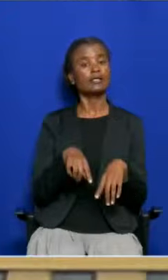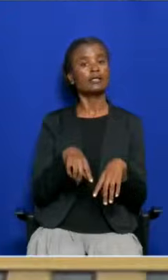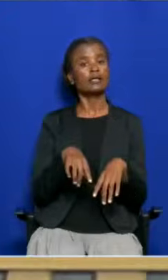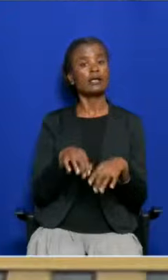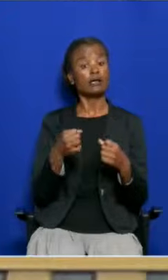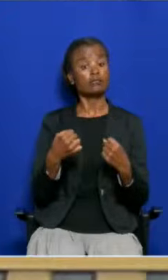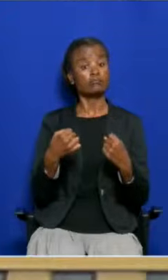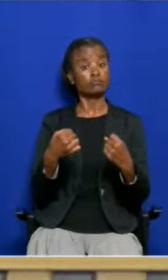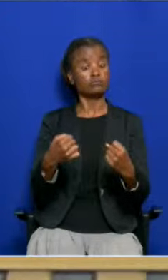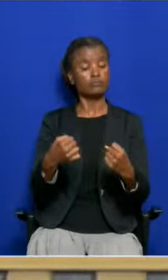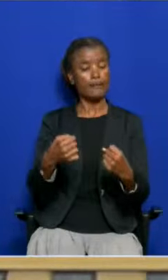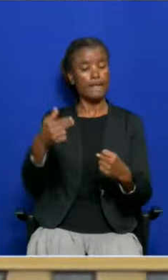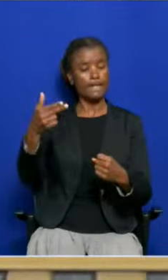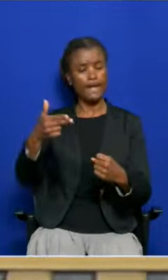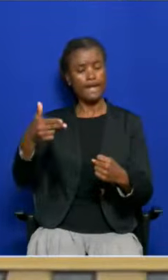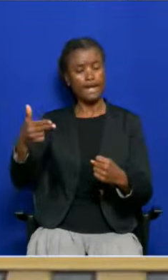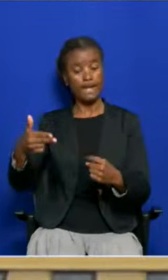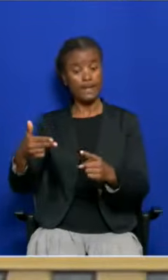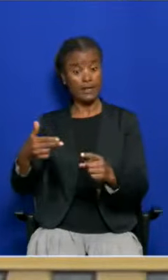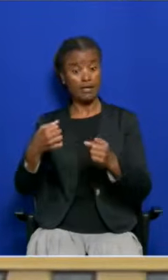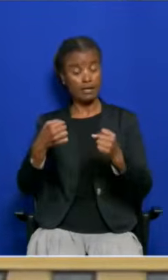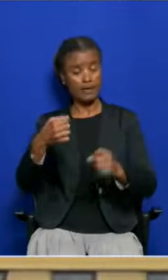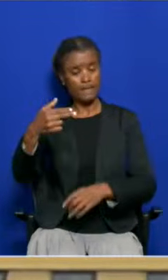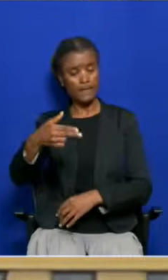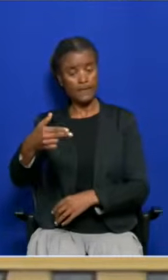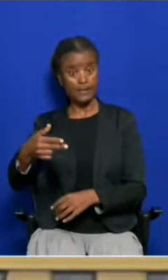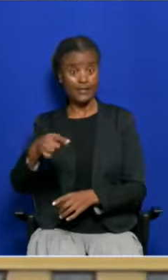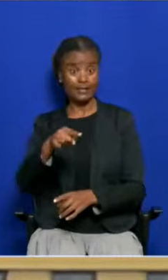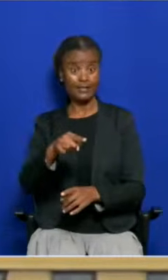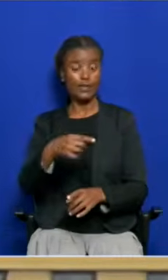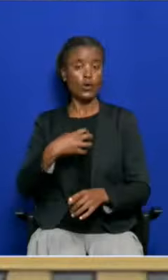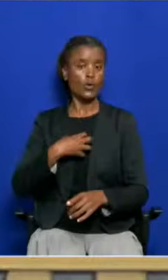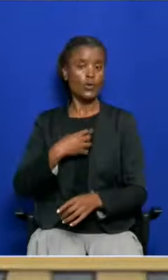to the Msibi family.